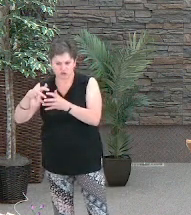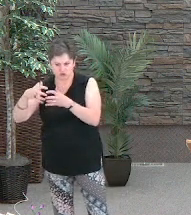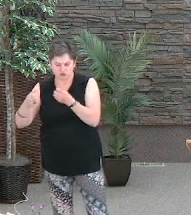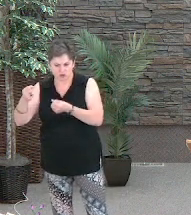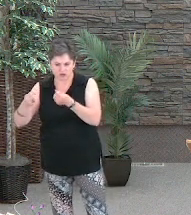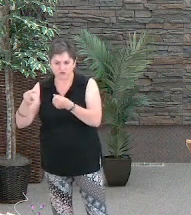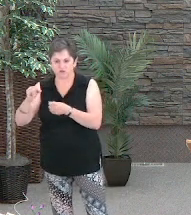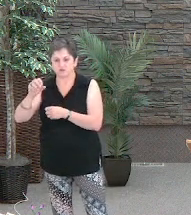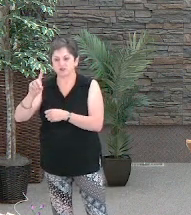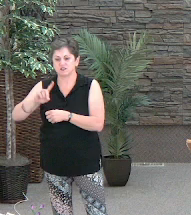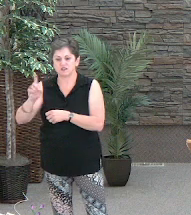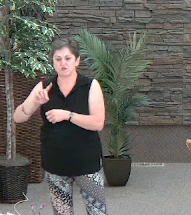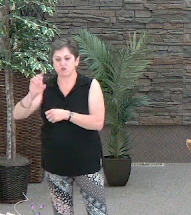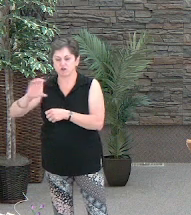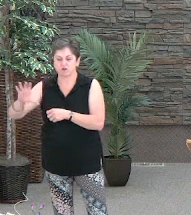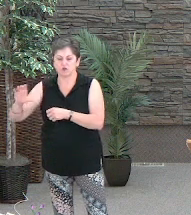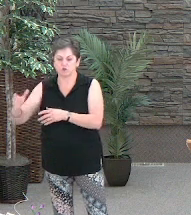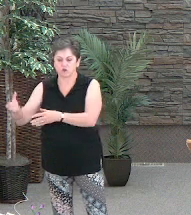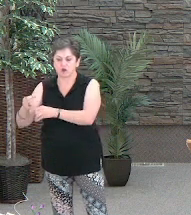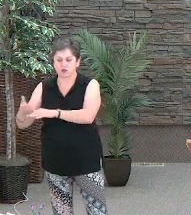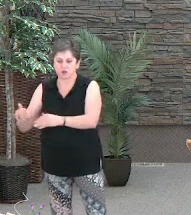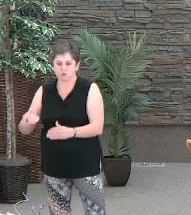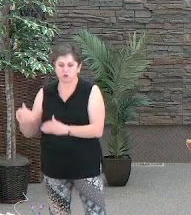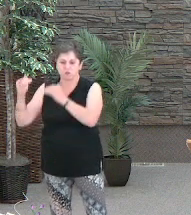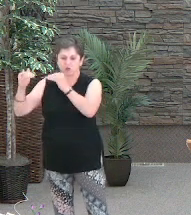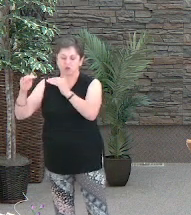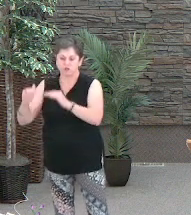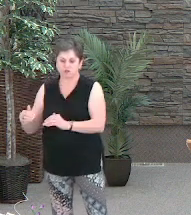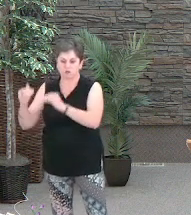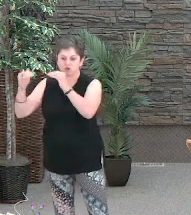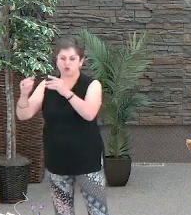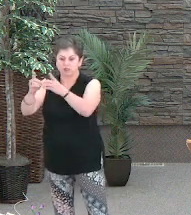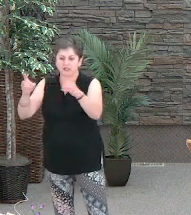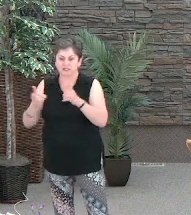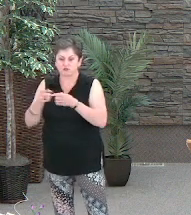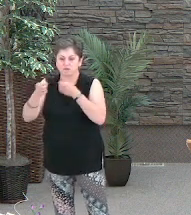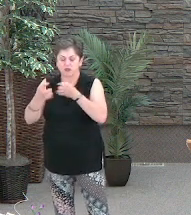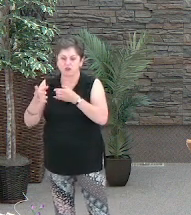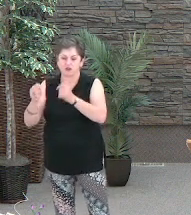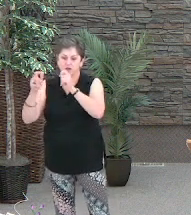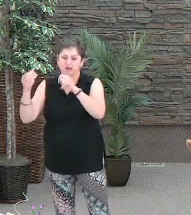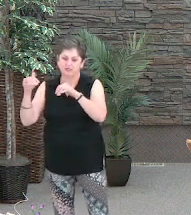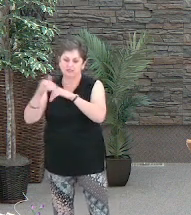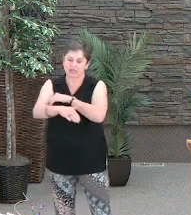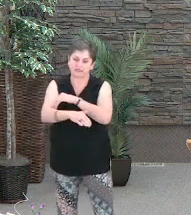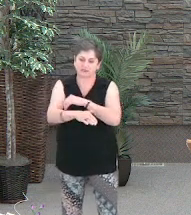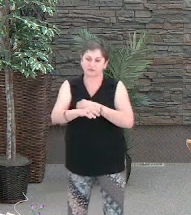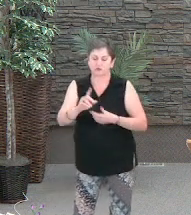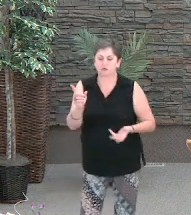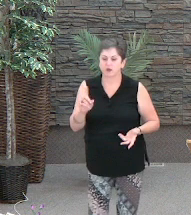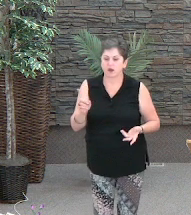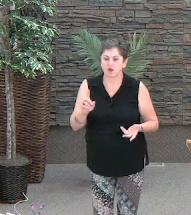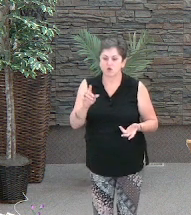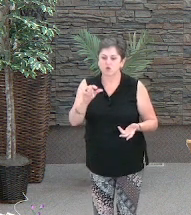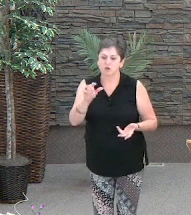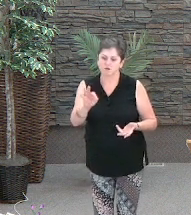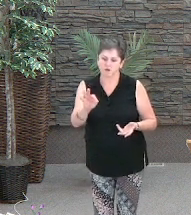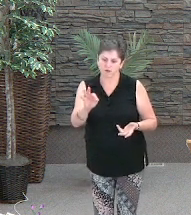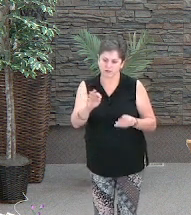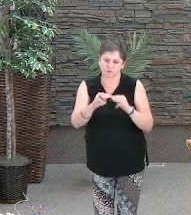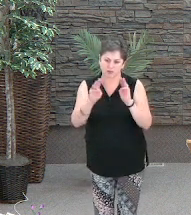Denver, Colorado, received a promotion. He was promoted to district manager and immediately sent to Great